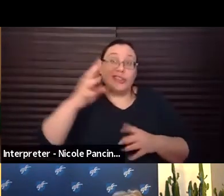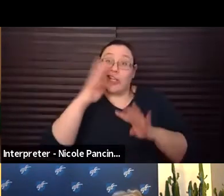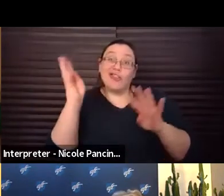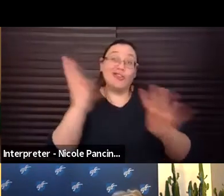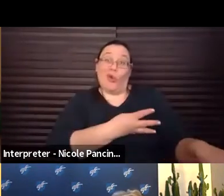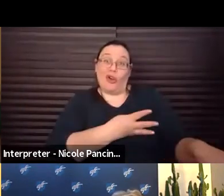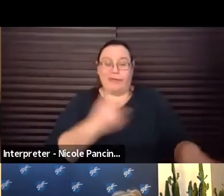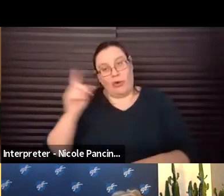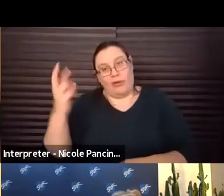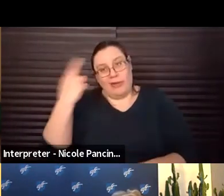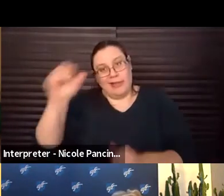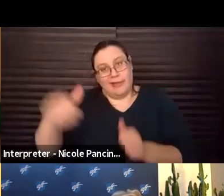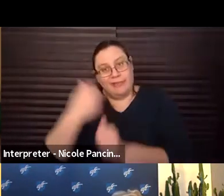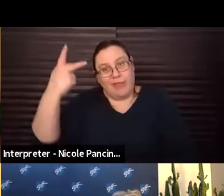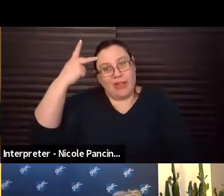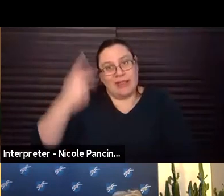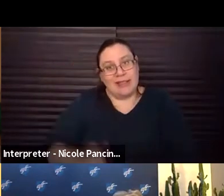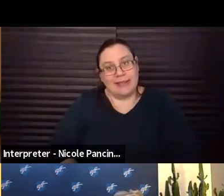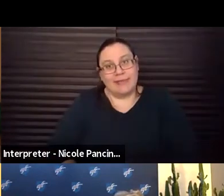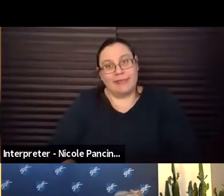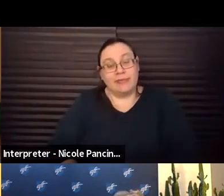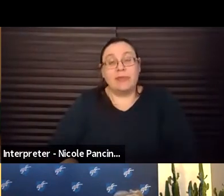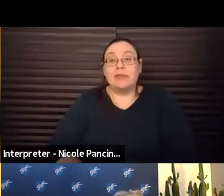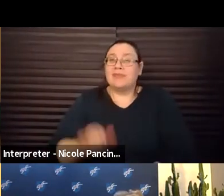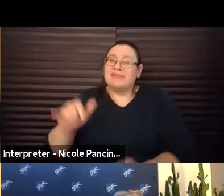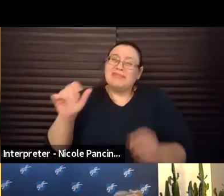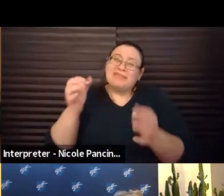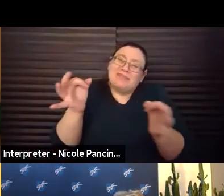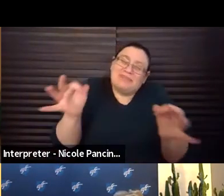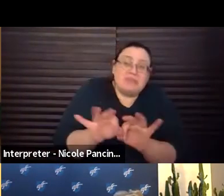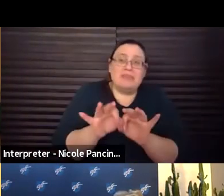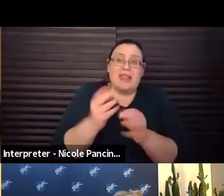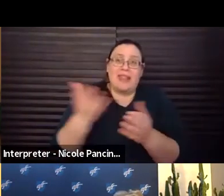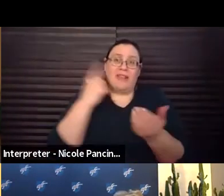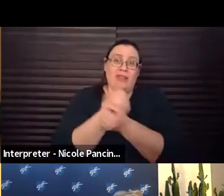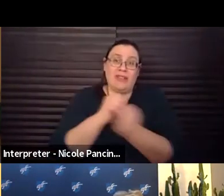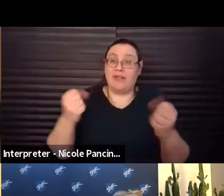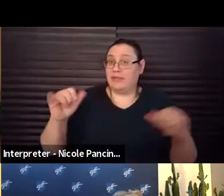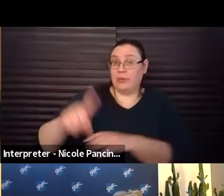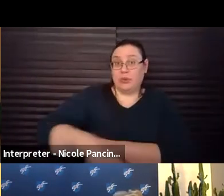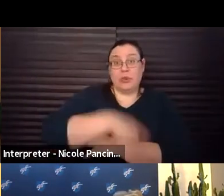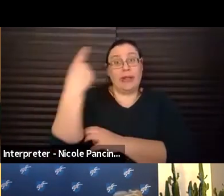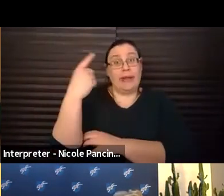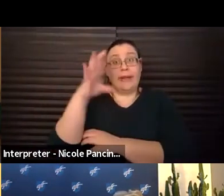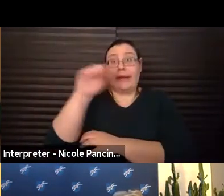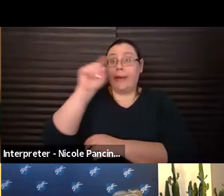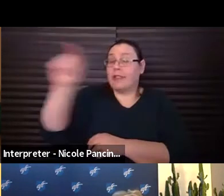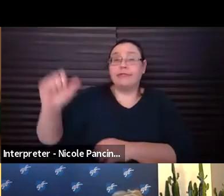reasons. This is a critical safety effort. To this day, companies refuse